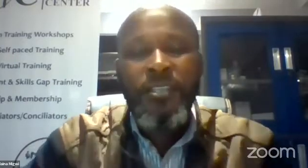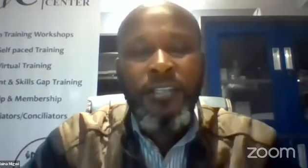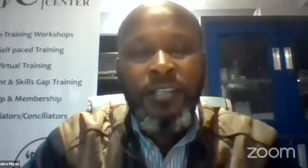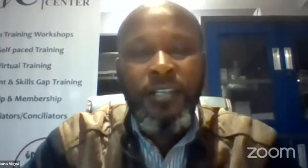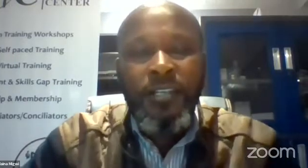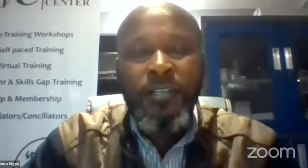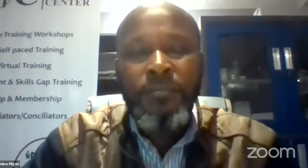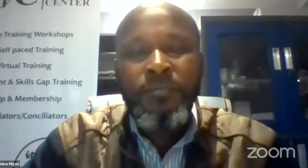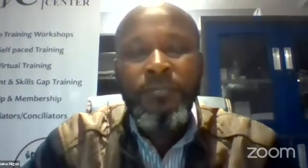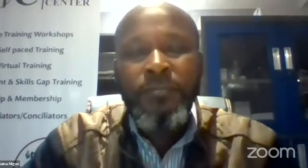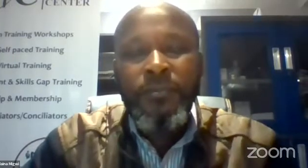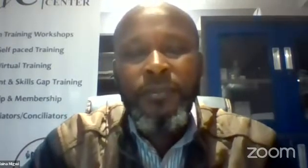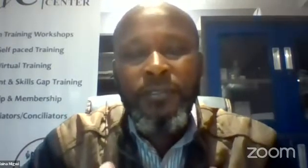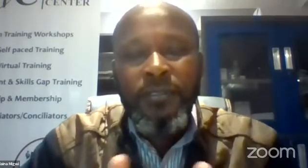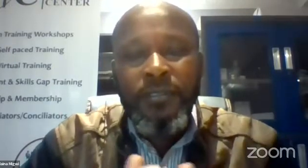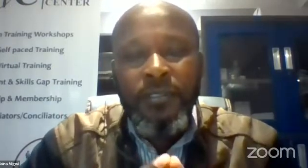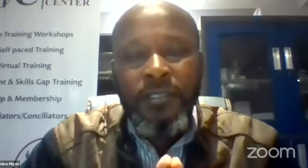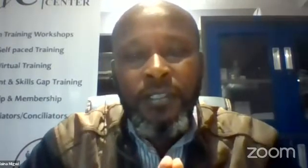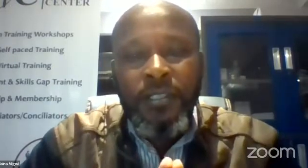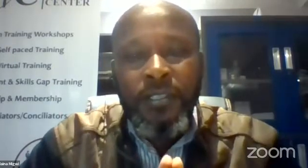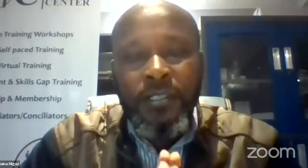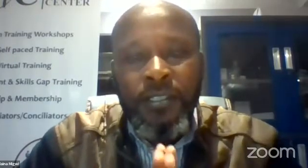these